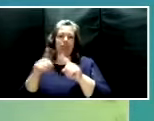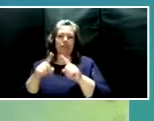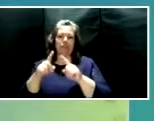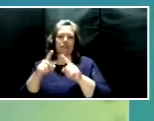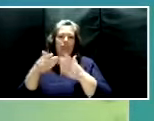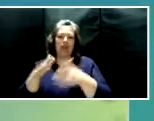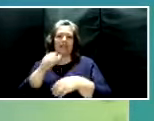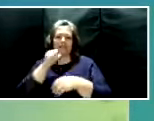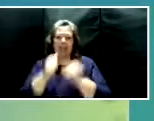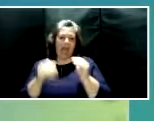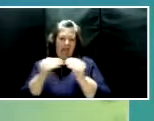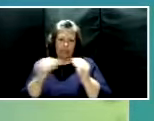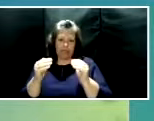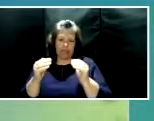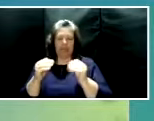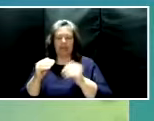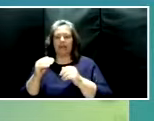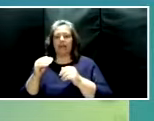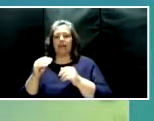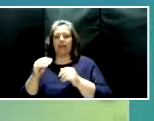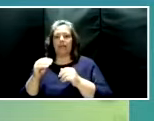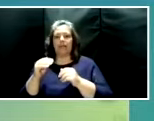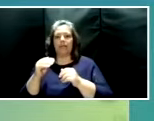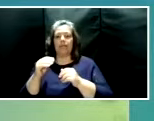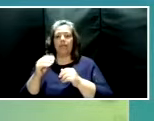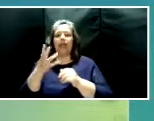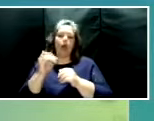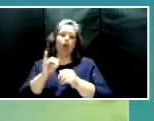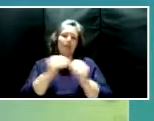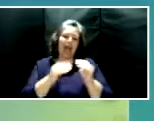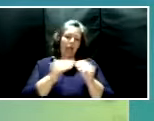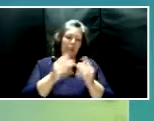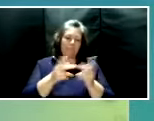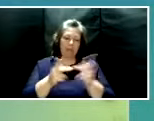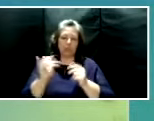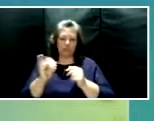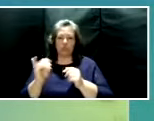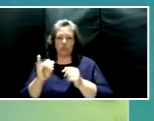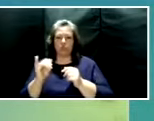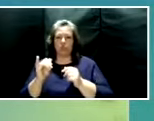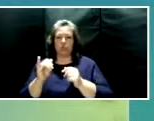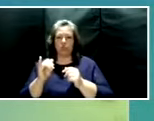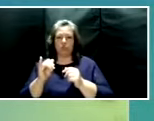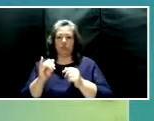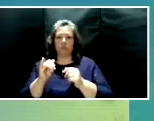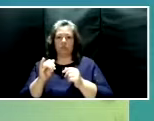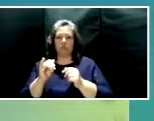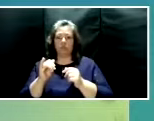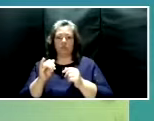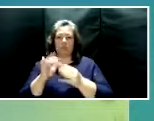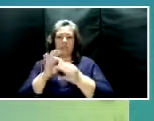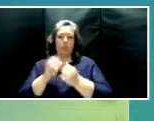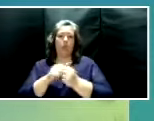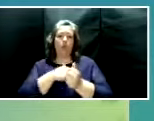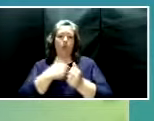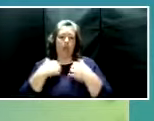inequities and equitable places relative to to our health and our